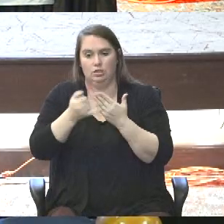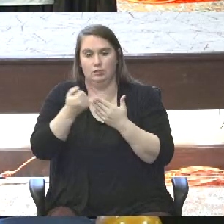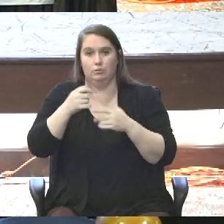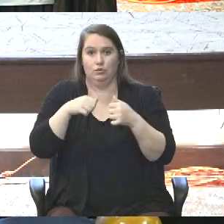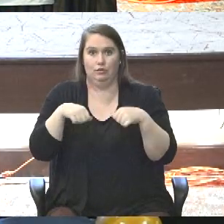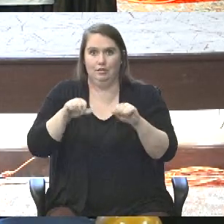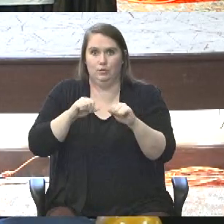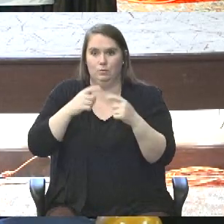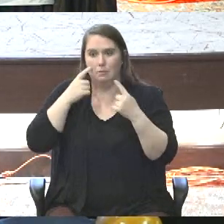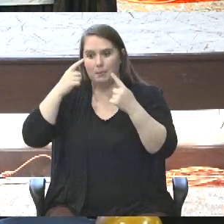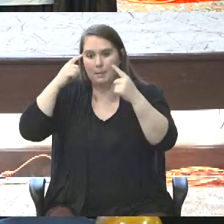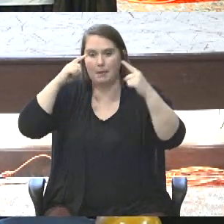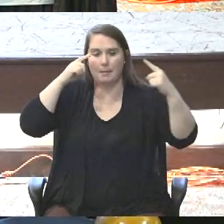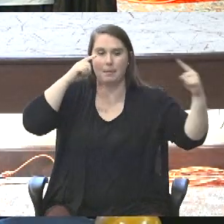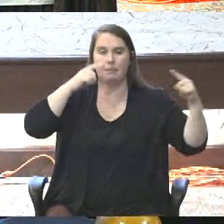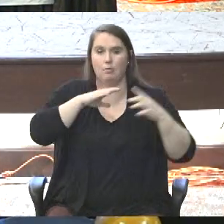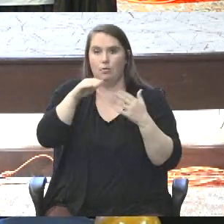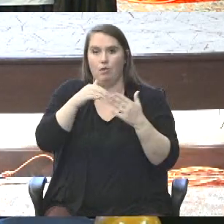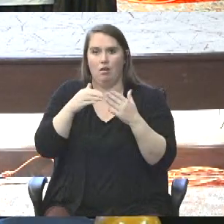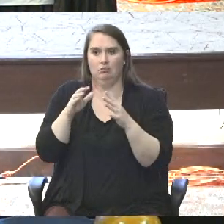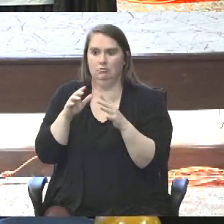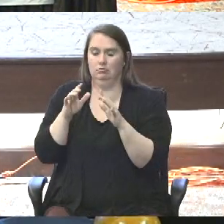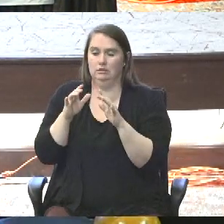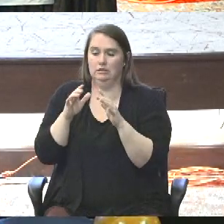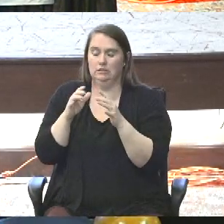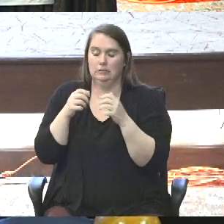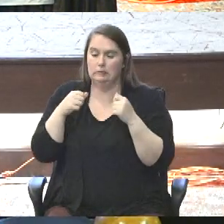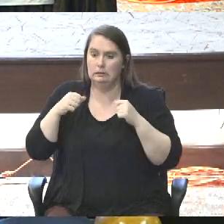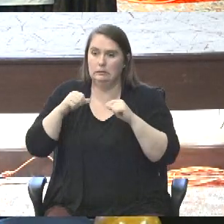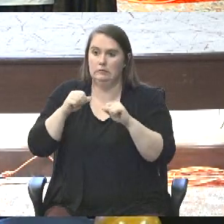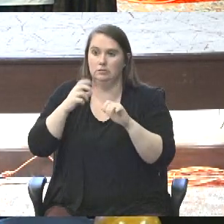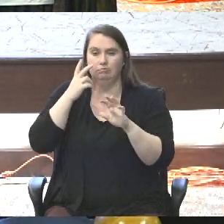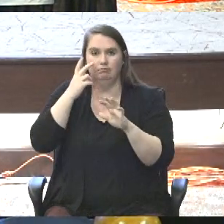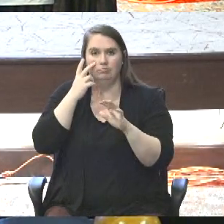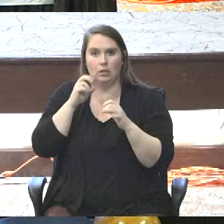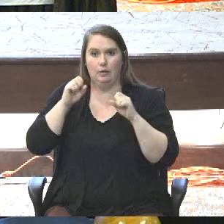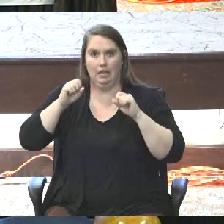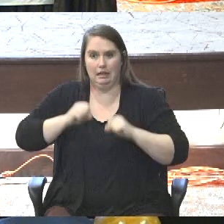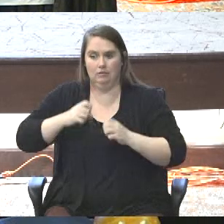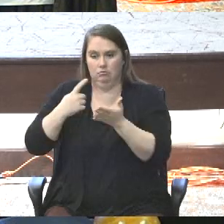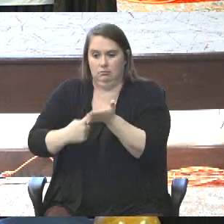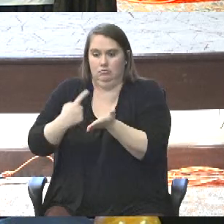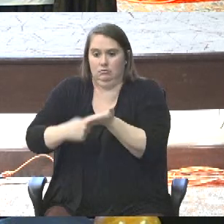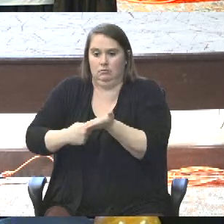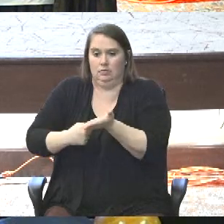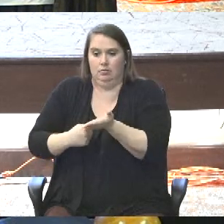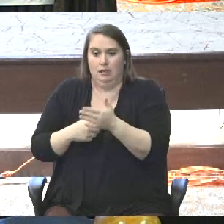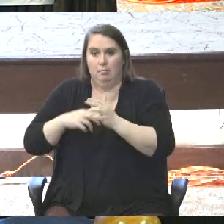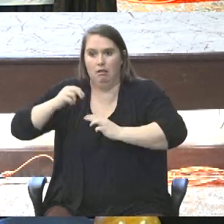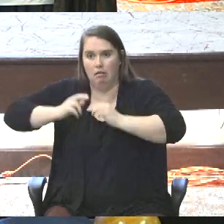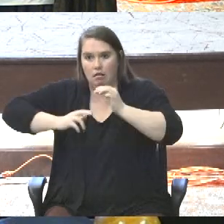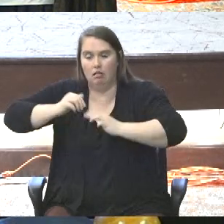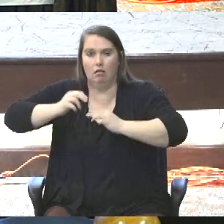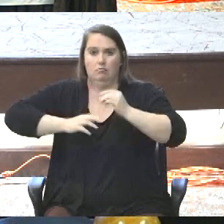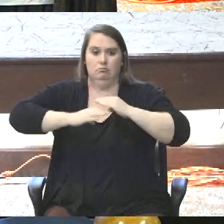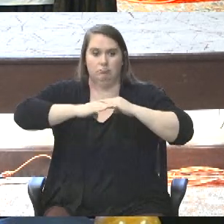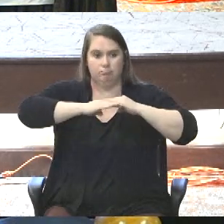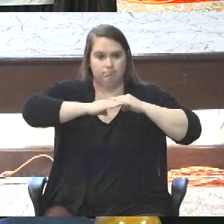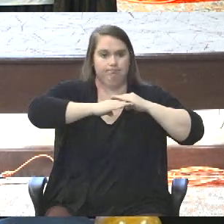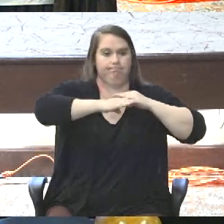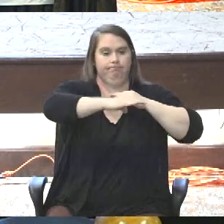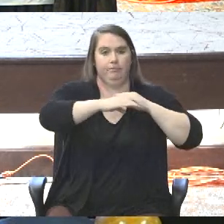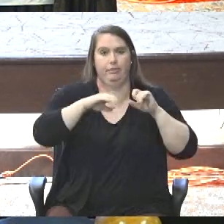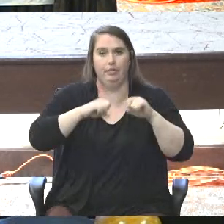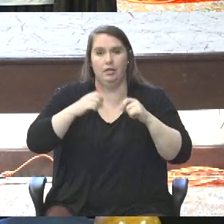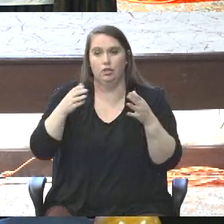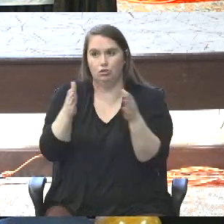it's a lot of expense, and we're all poking around on how we can address the costs of building and maintaining here. I know we've got the general fund